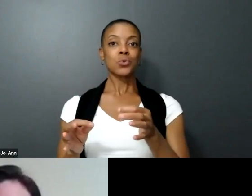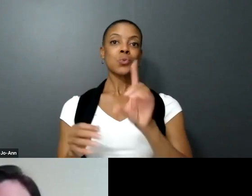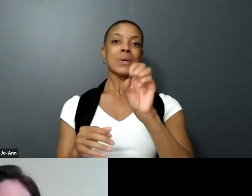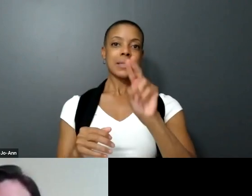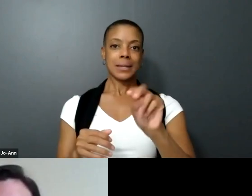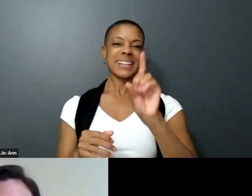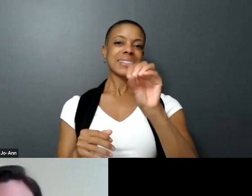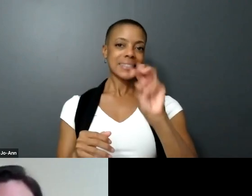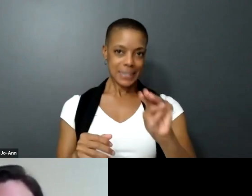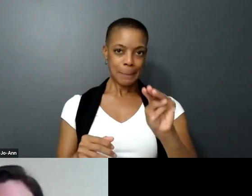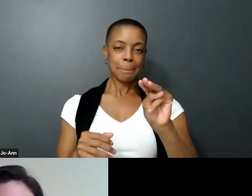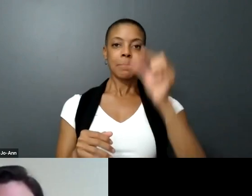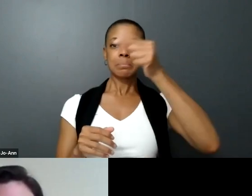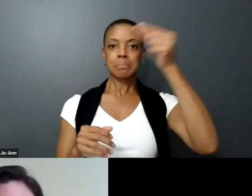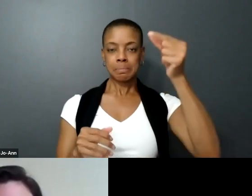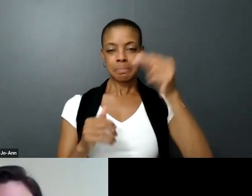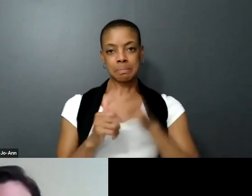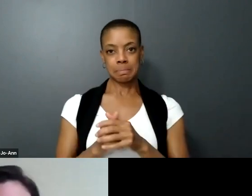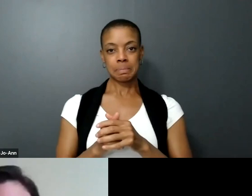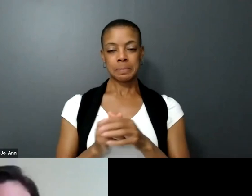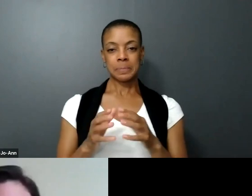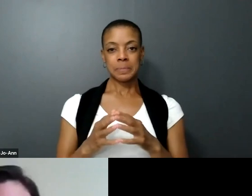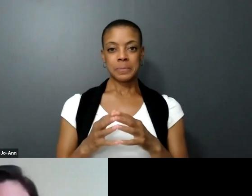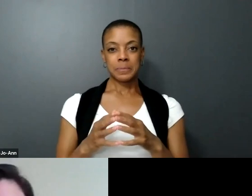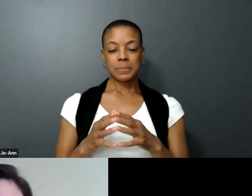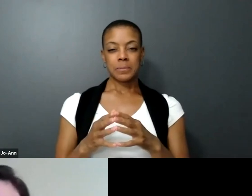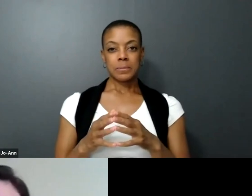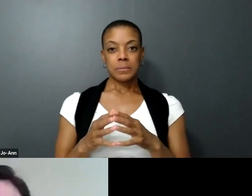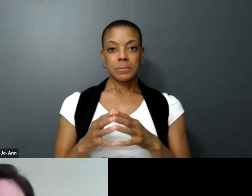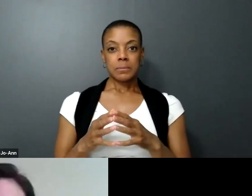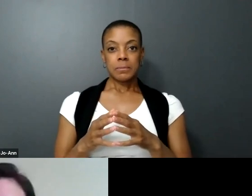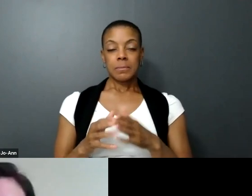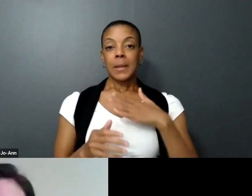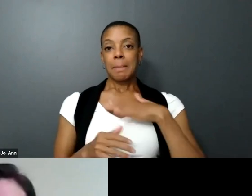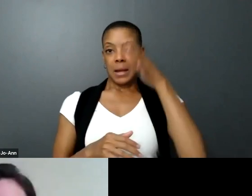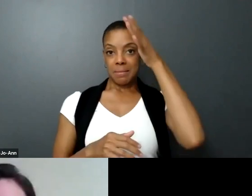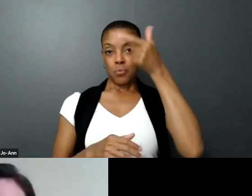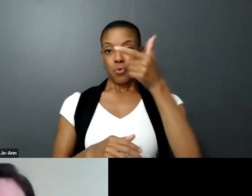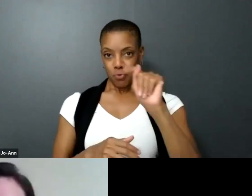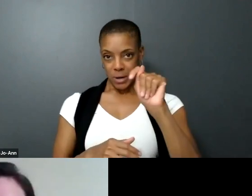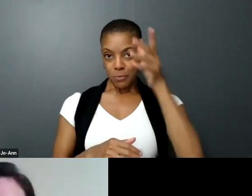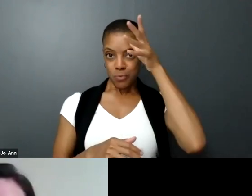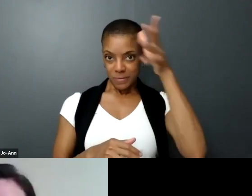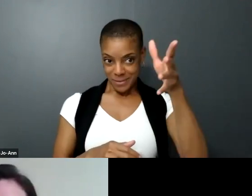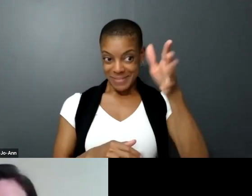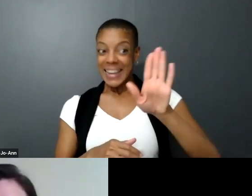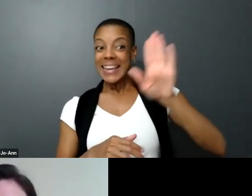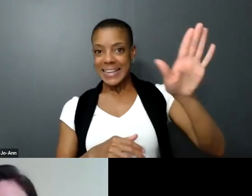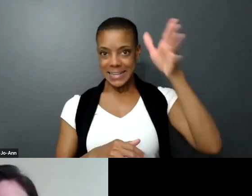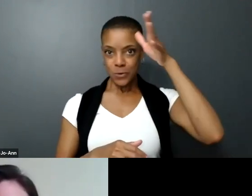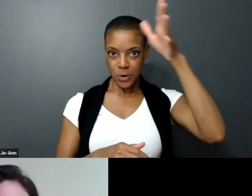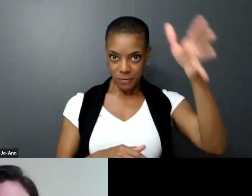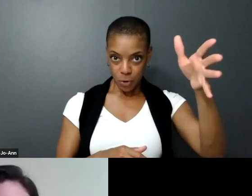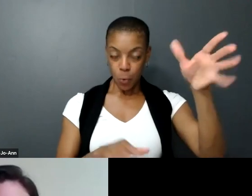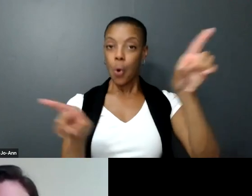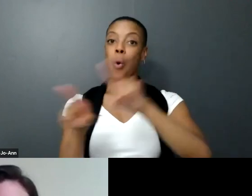many under the Indian Act, as you've already heard today. My Chishomis, great-grandfather, and his Shomis also served